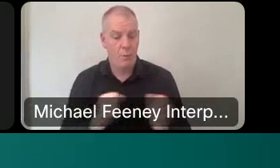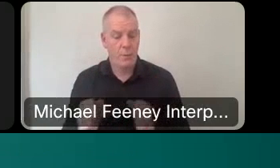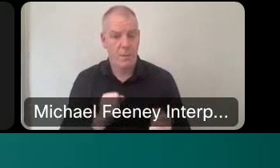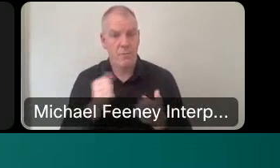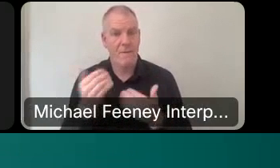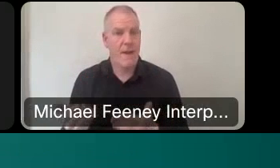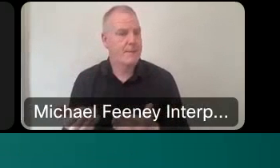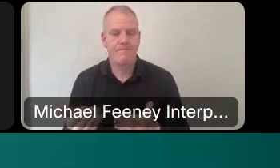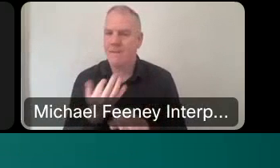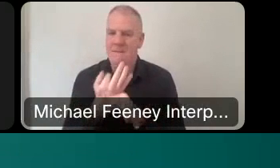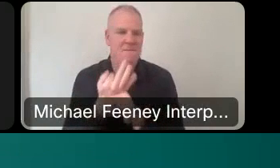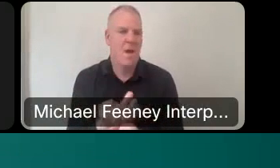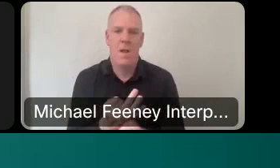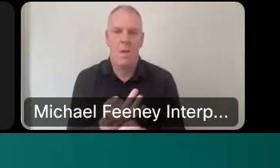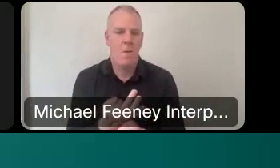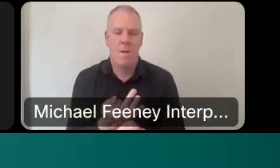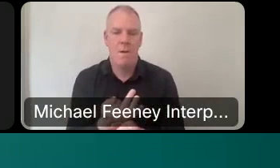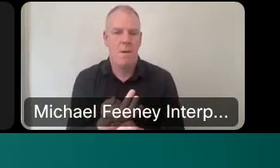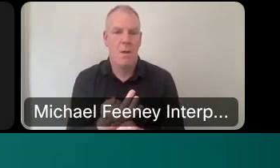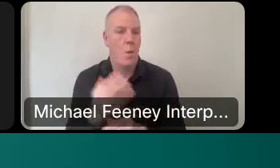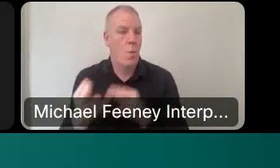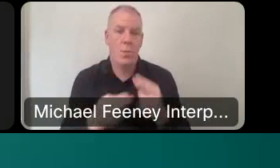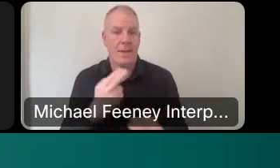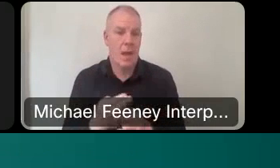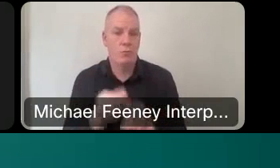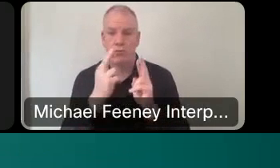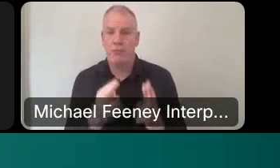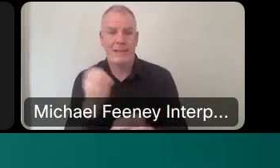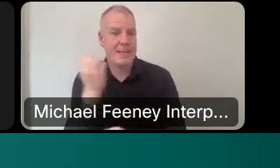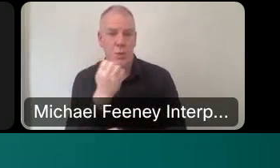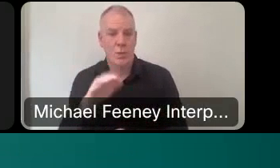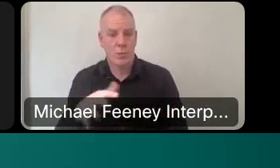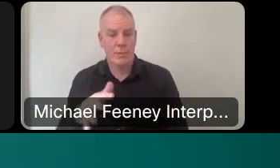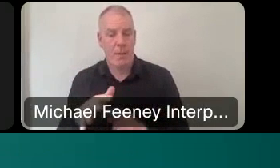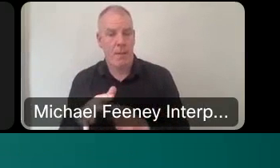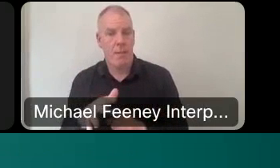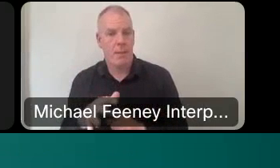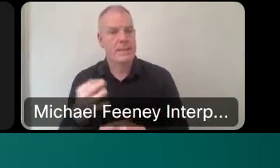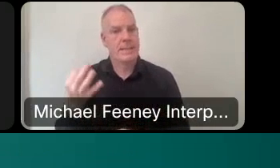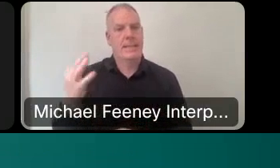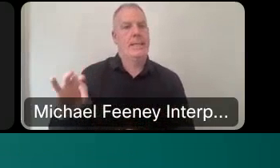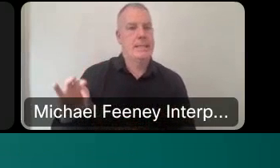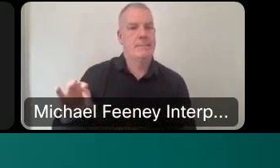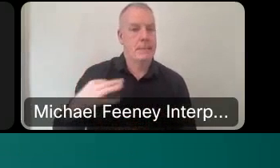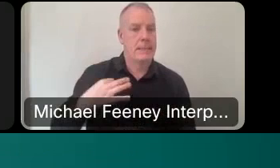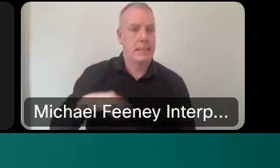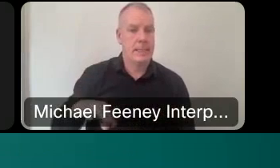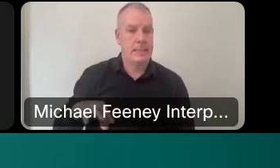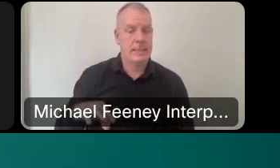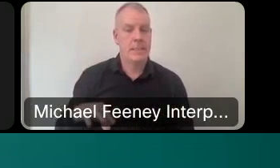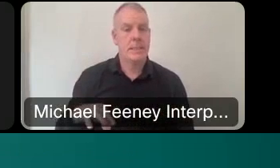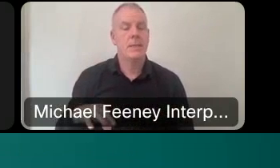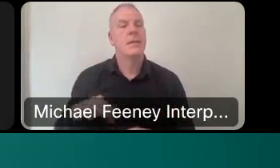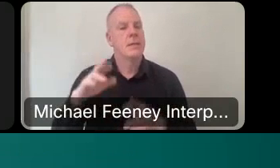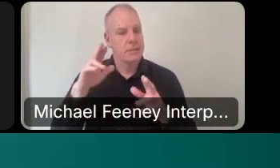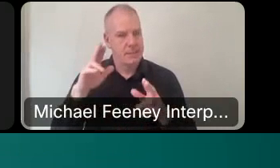who fails to comply without reasonable excuse, and that's really important, reasonable excuse, shall be guilty of an offence and shall be liable on